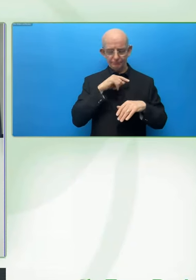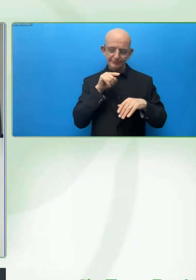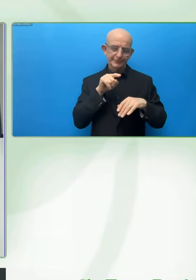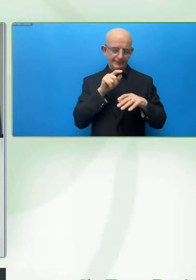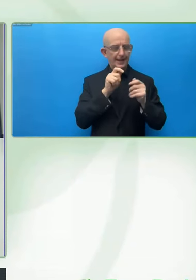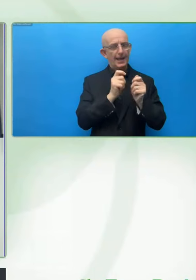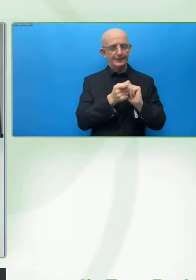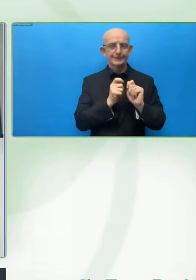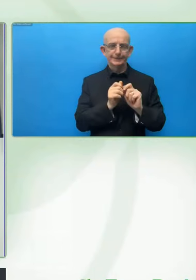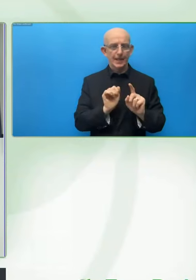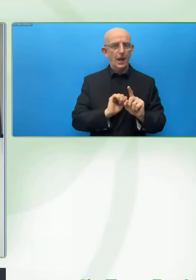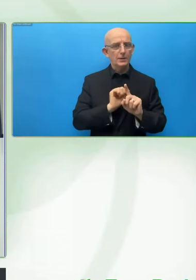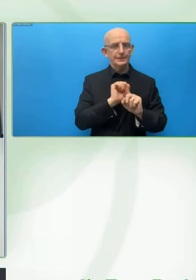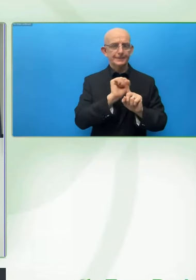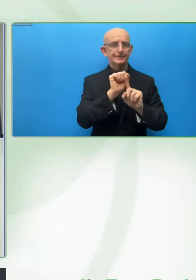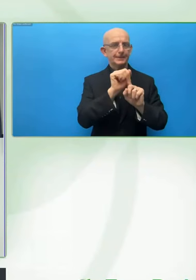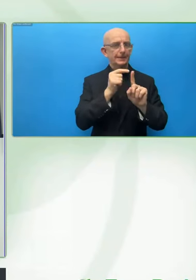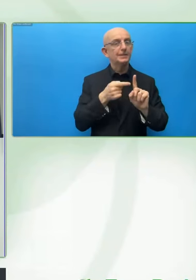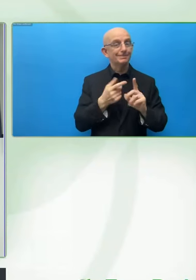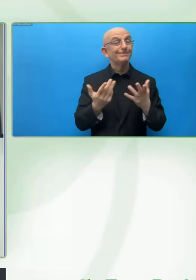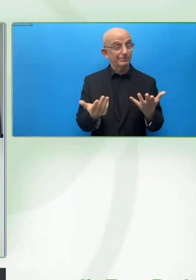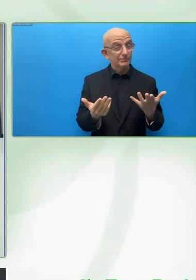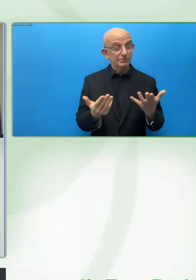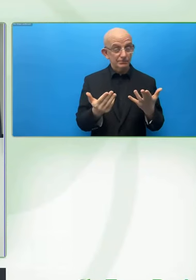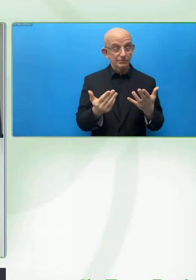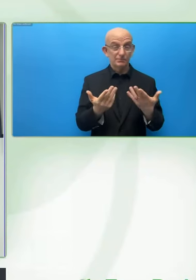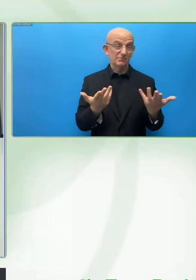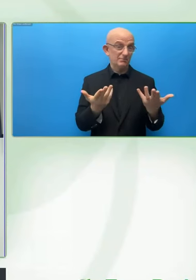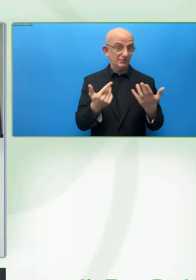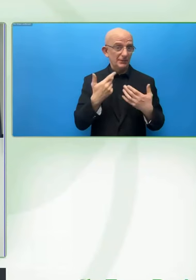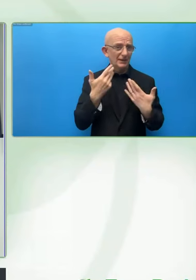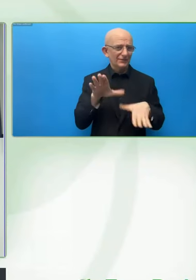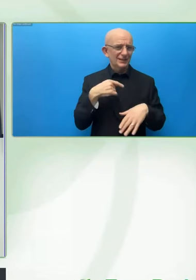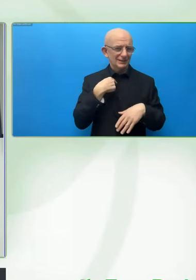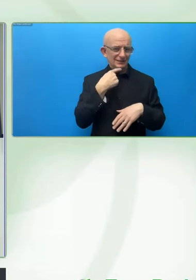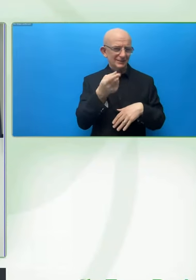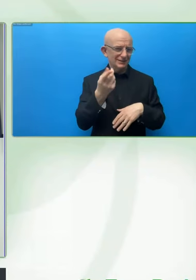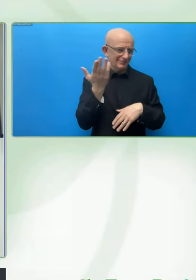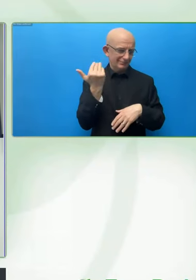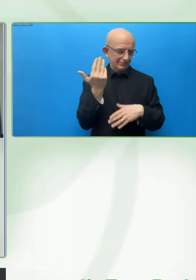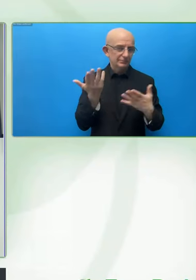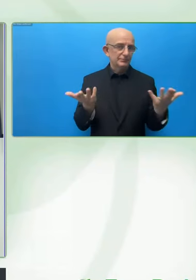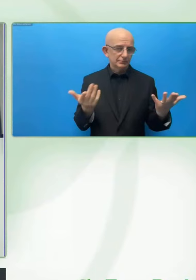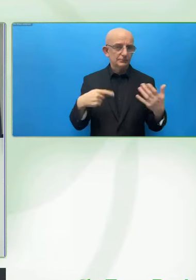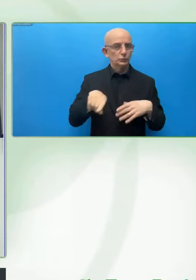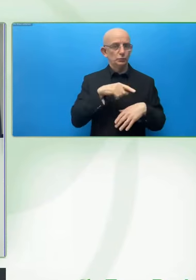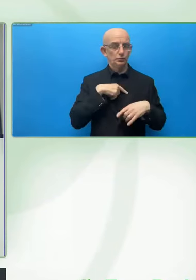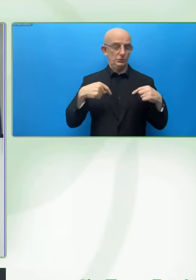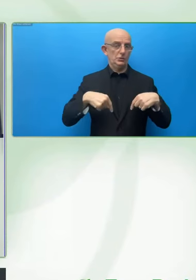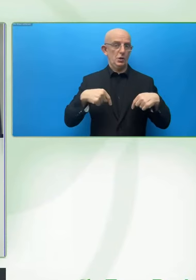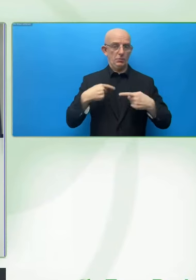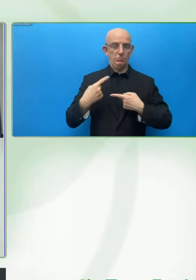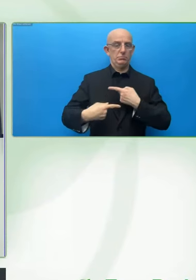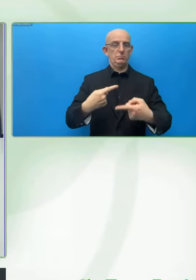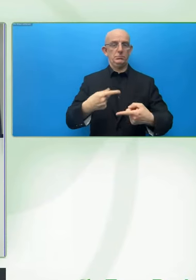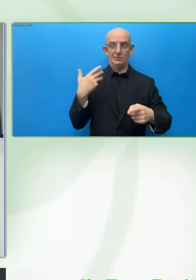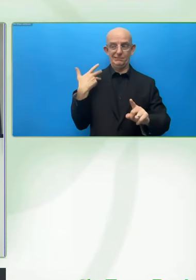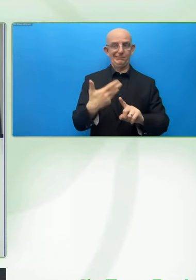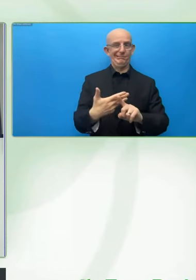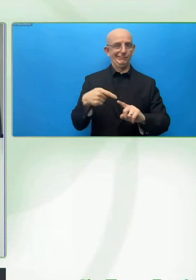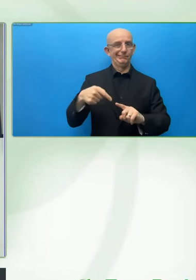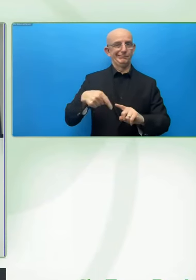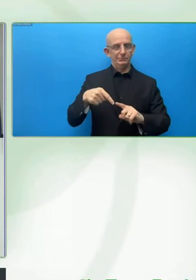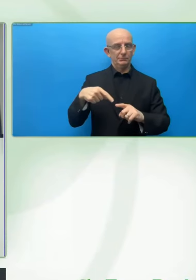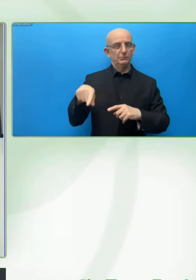of the end of one commission, welcoming soon a new commission. We will be discussing a lot what is missing, but also